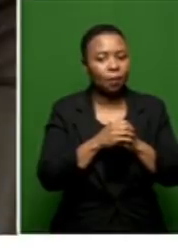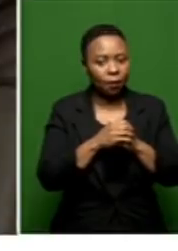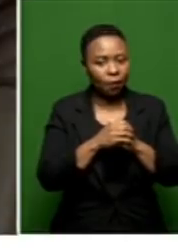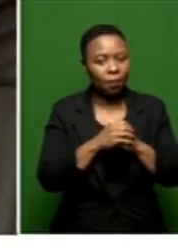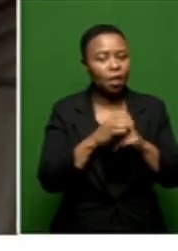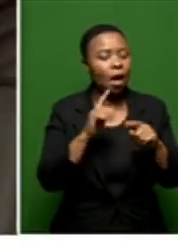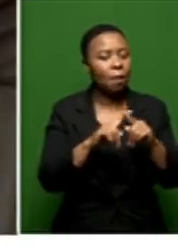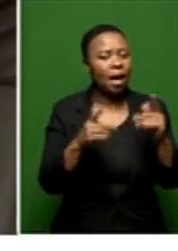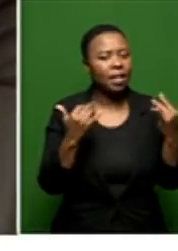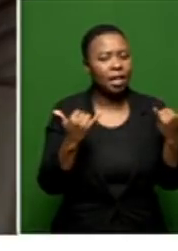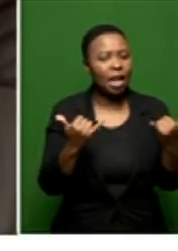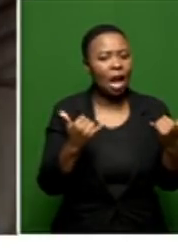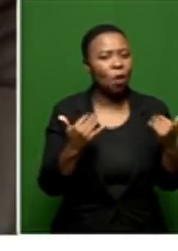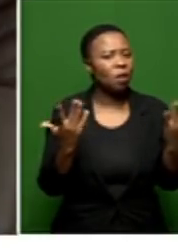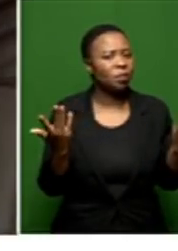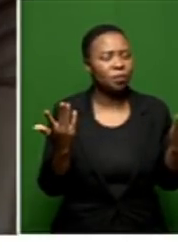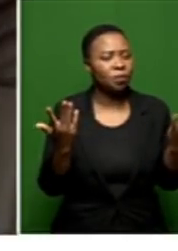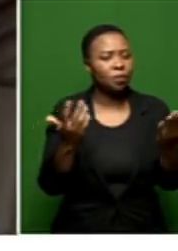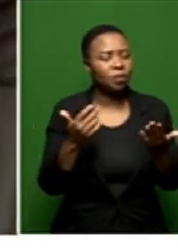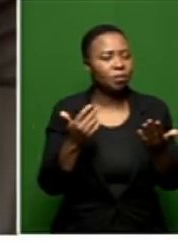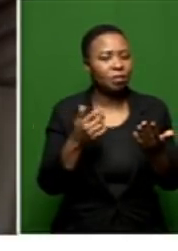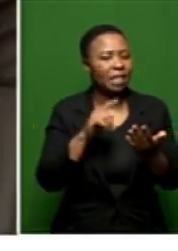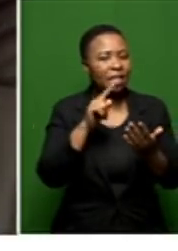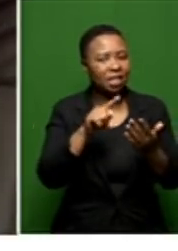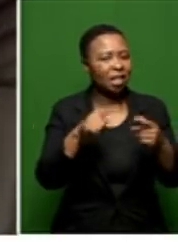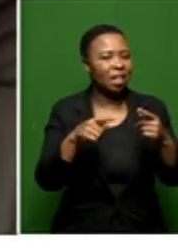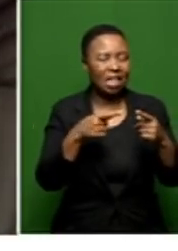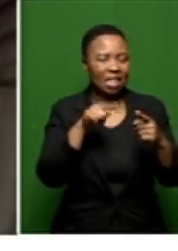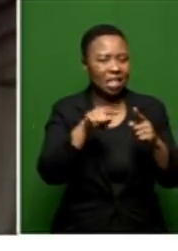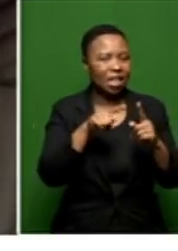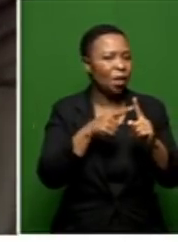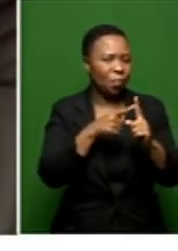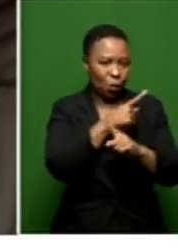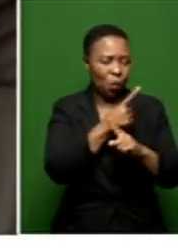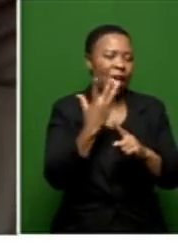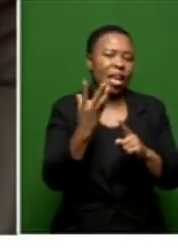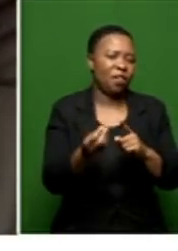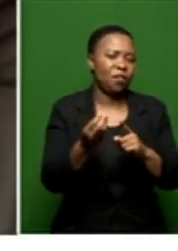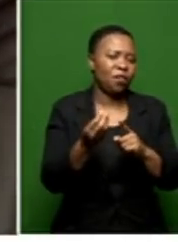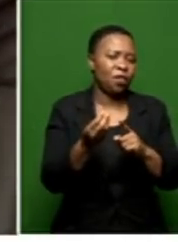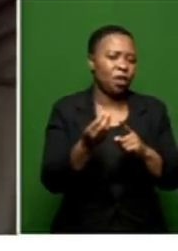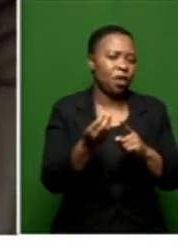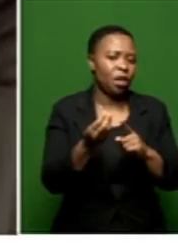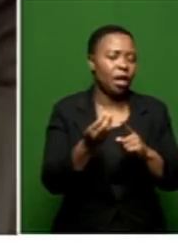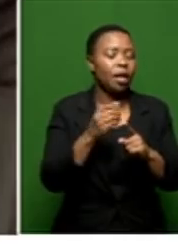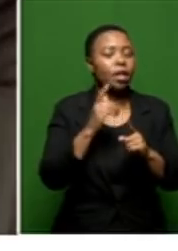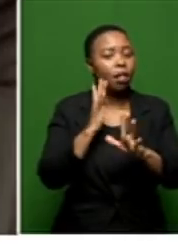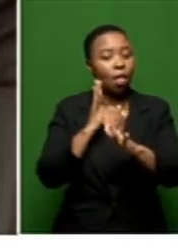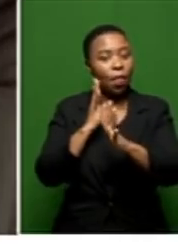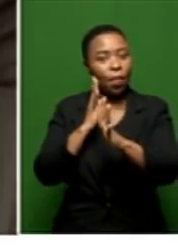saber-rattling of a nature that is very unhelpful and is misleading. The reason we had such a low